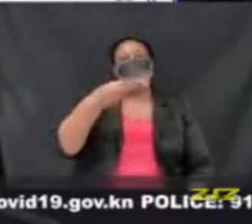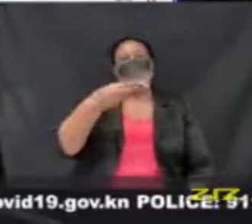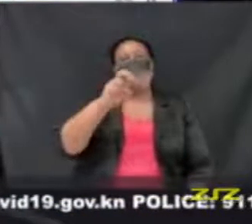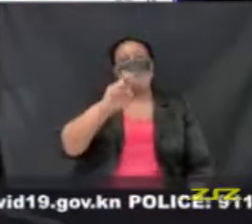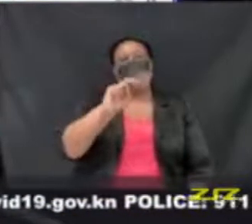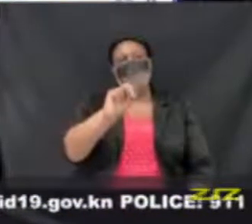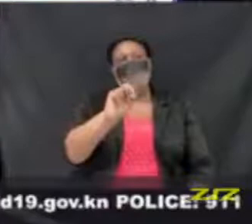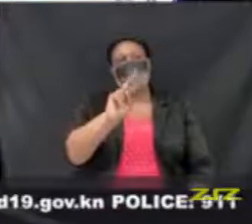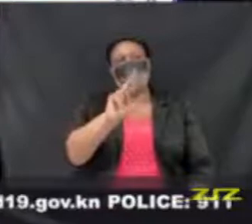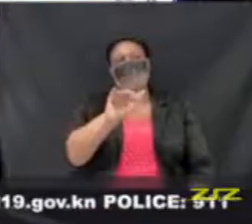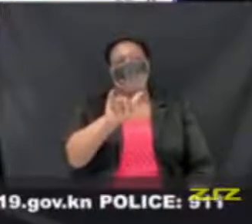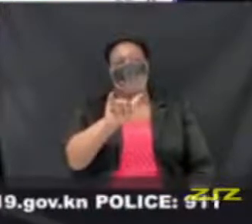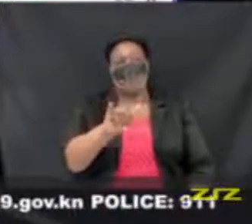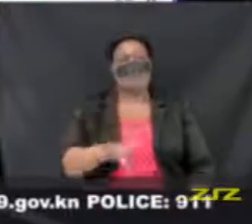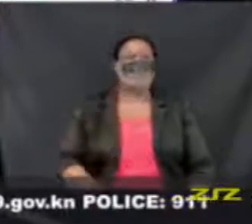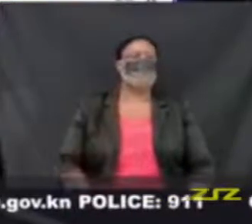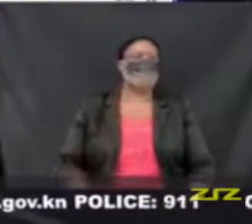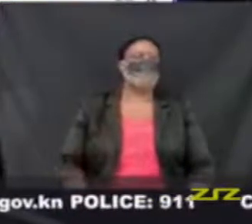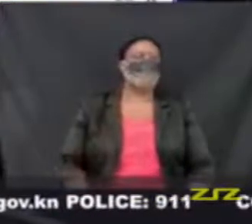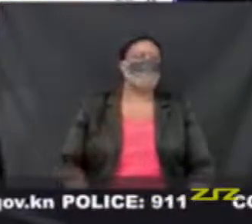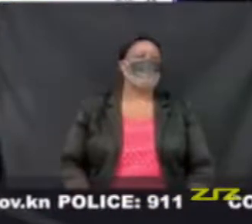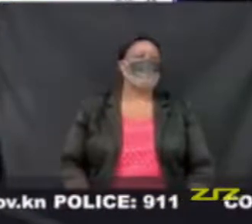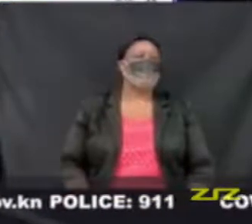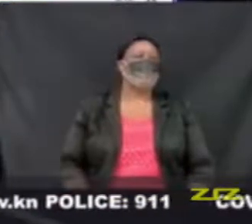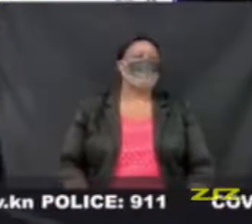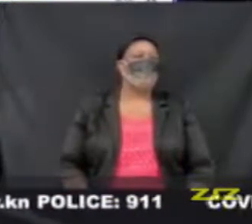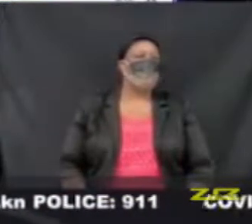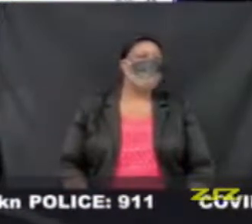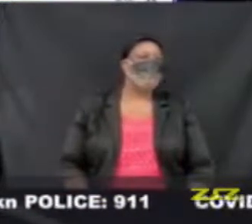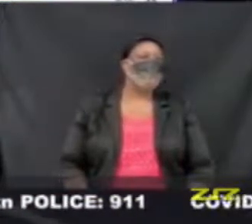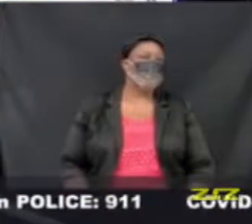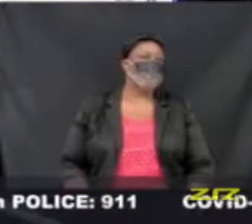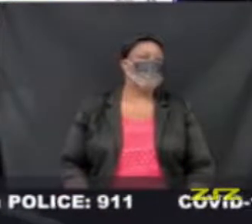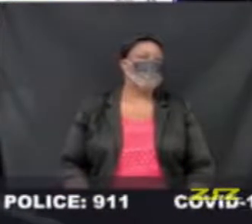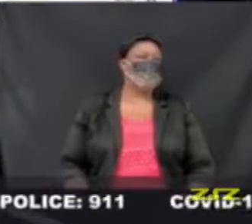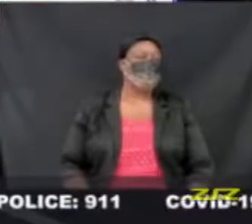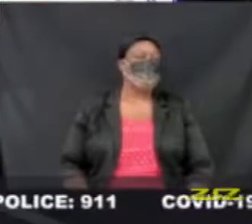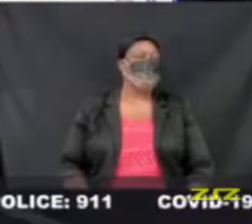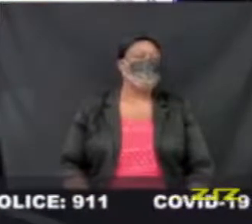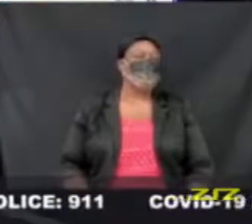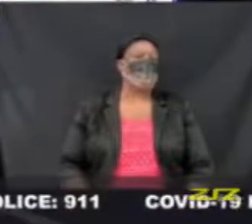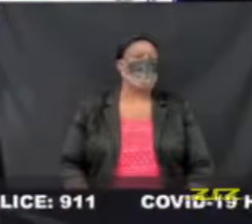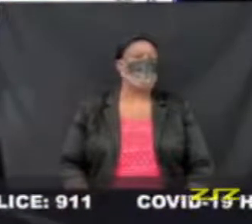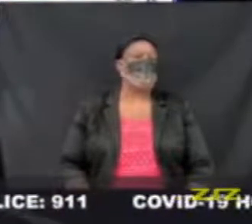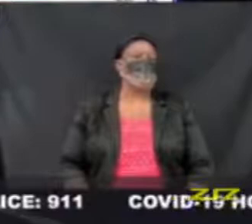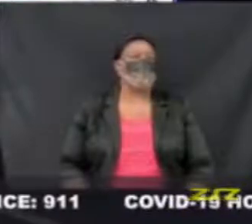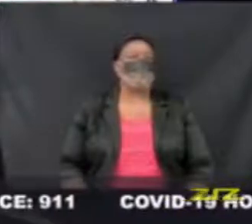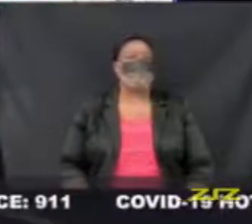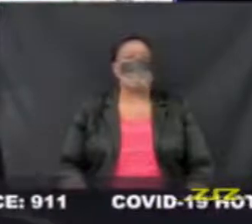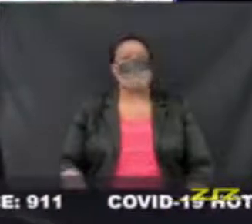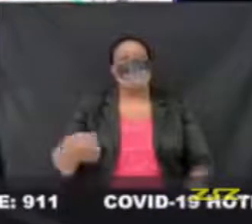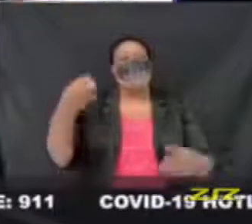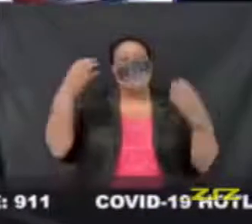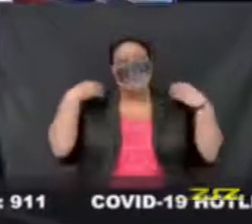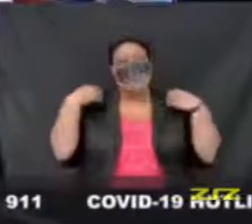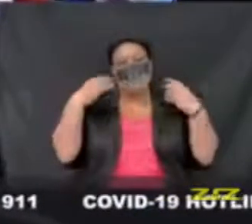Henry, Chairman of the NEOC and National Disaster Coordinator, Mr. Abdias Samuel.